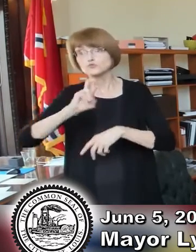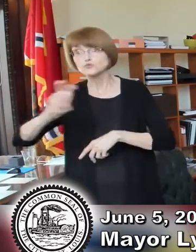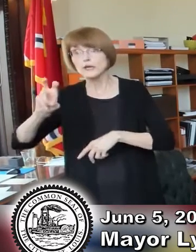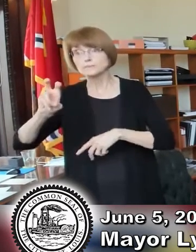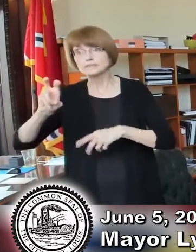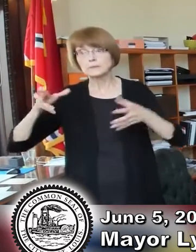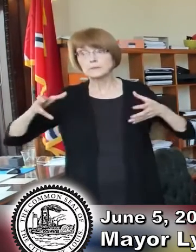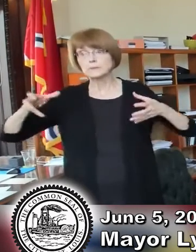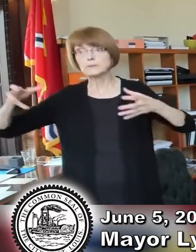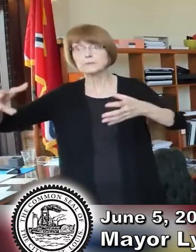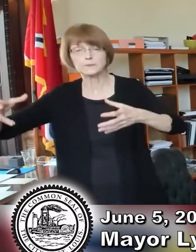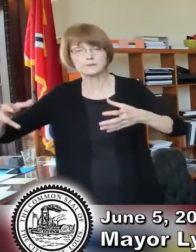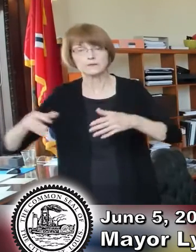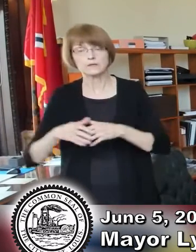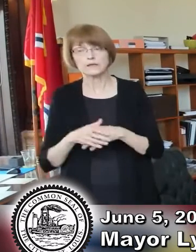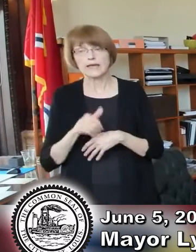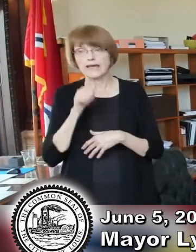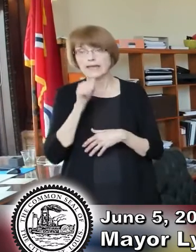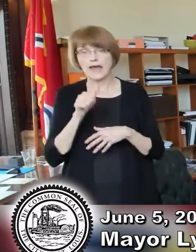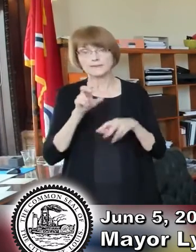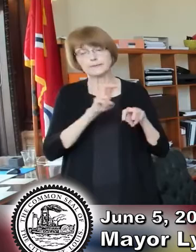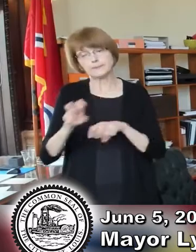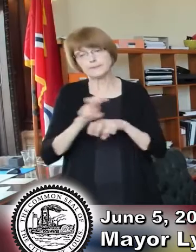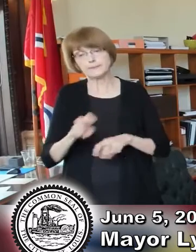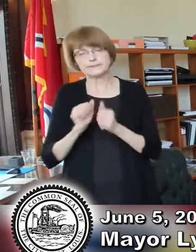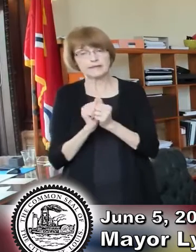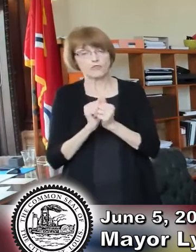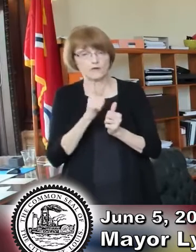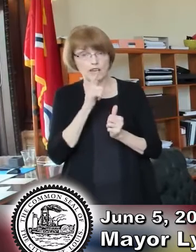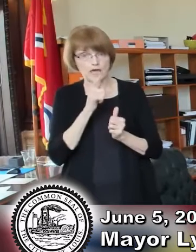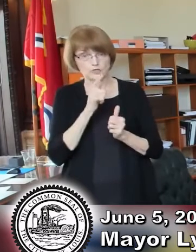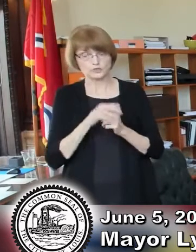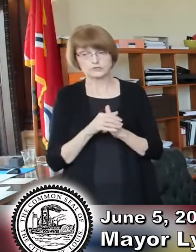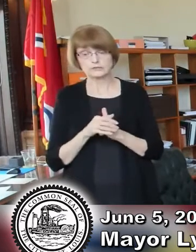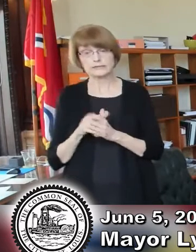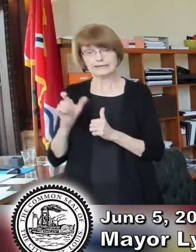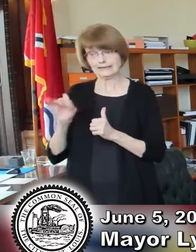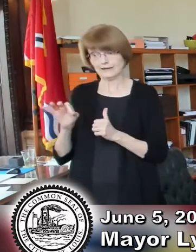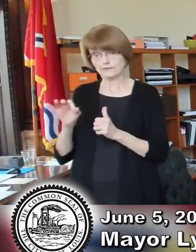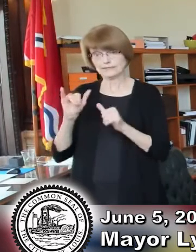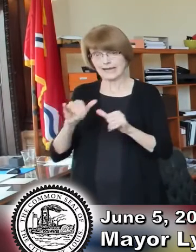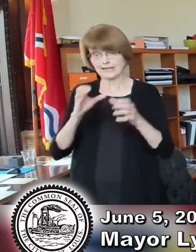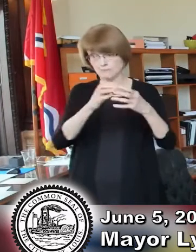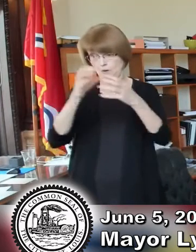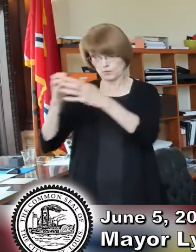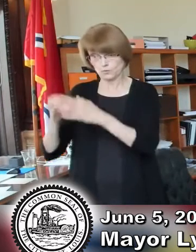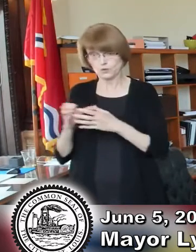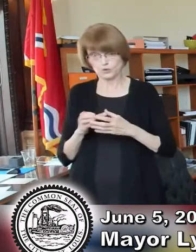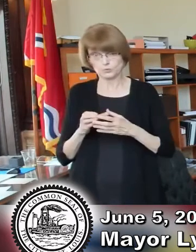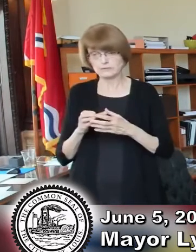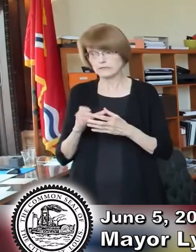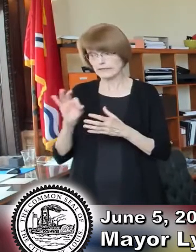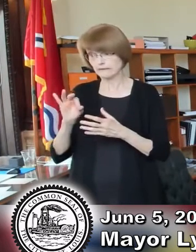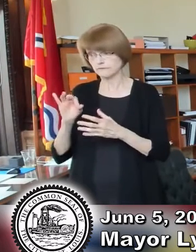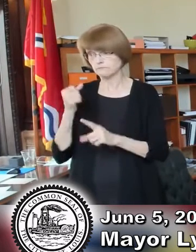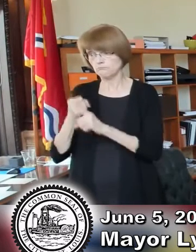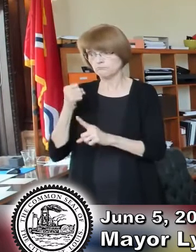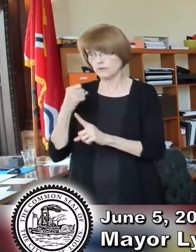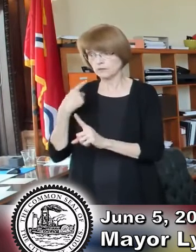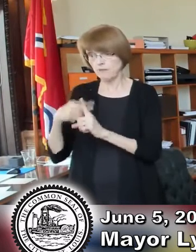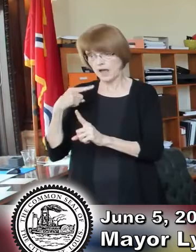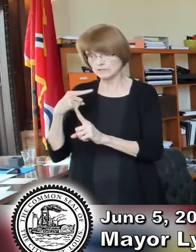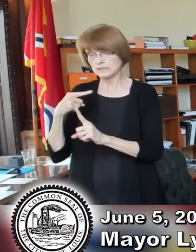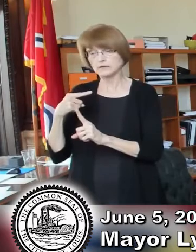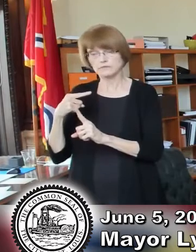that if there is a positive case, that it is more confined and more able to contact trace. So I